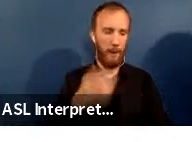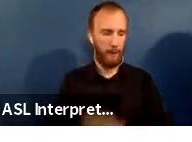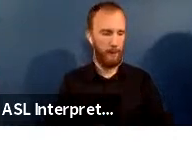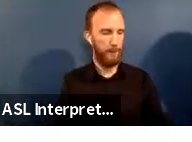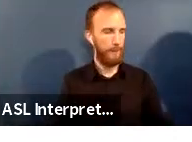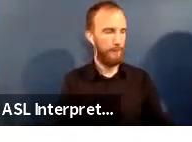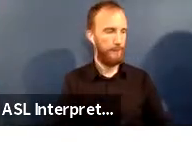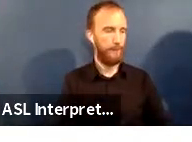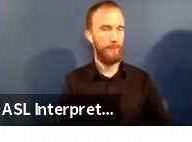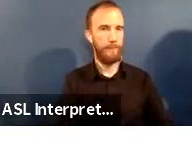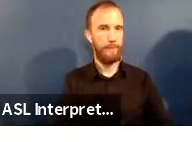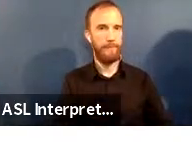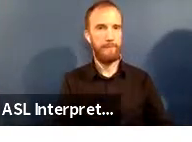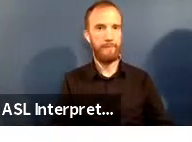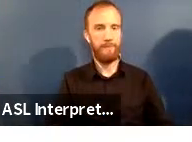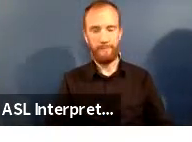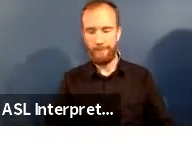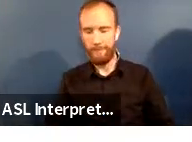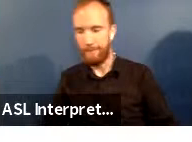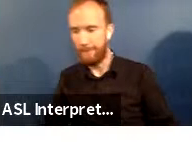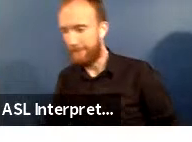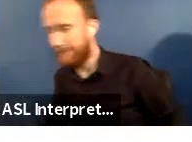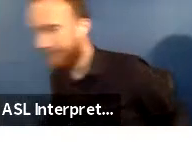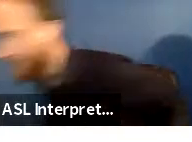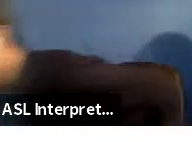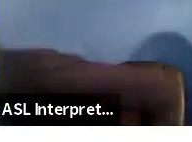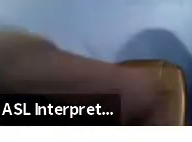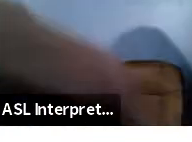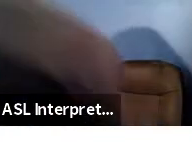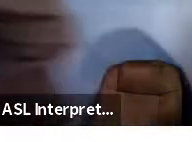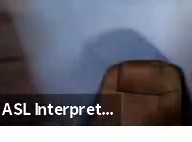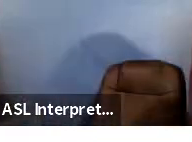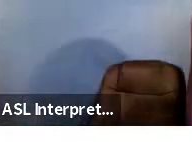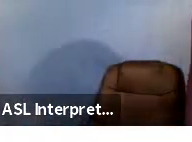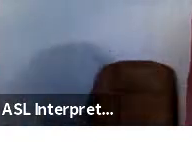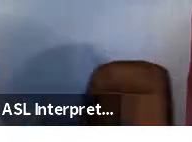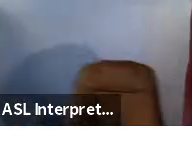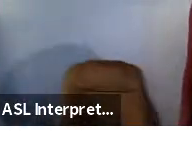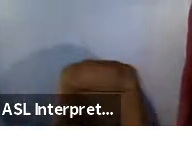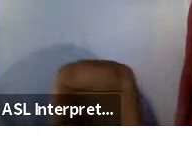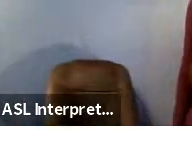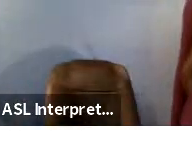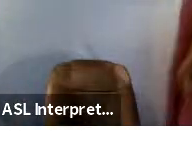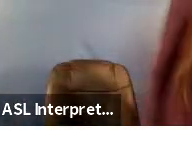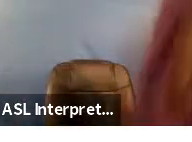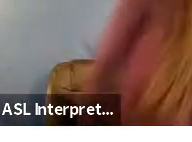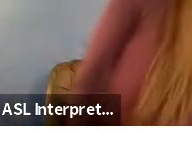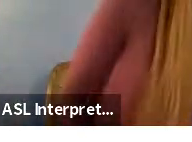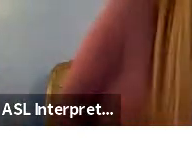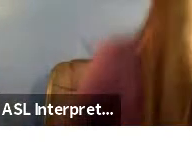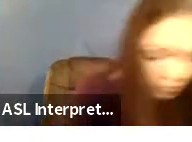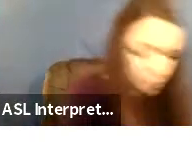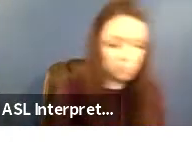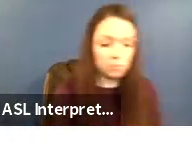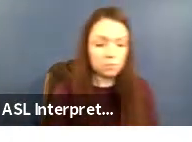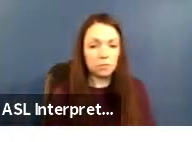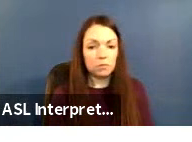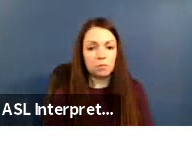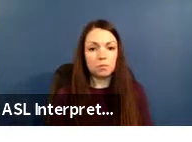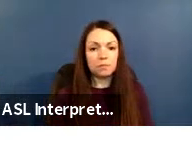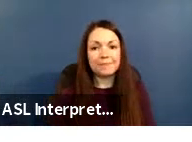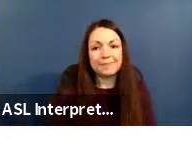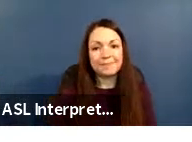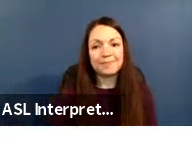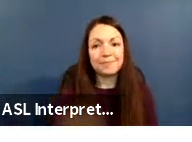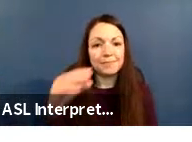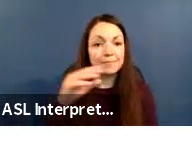where the projects are situated, represented by these dots that are different colors, is that in fiscal